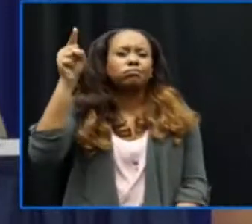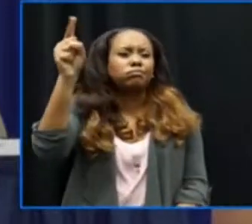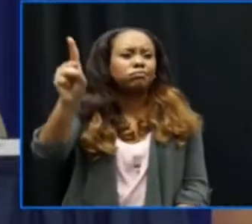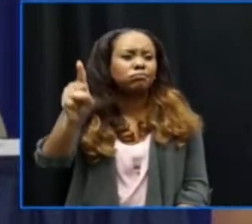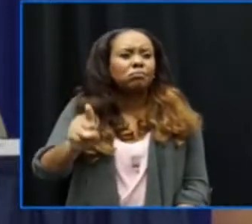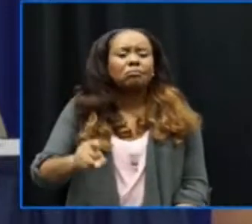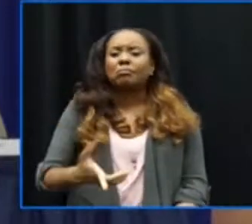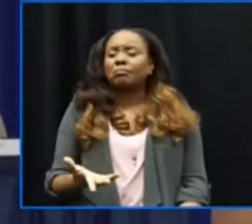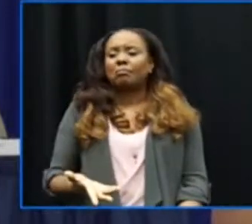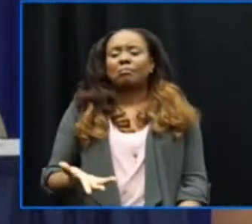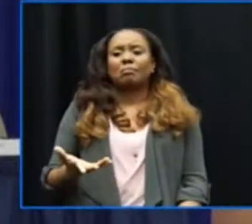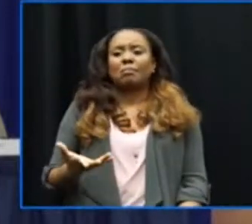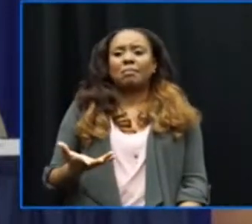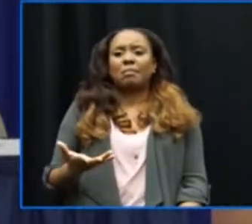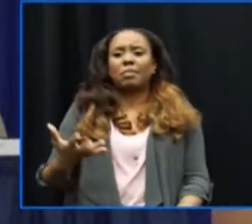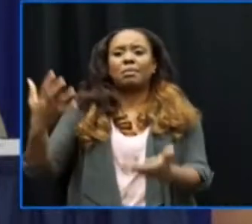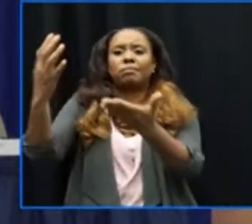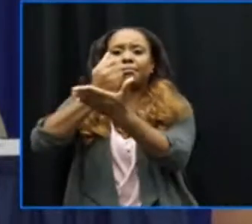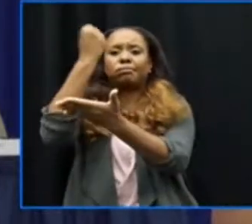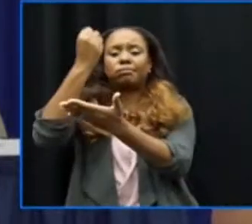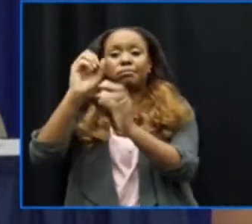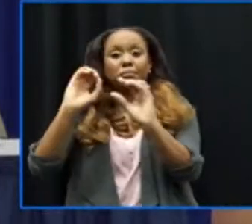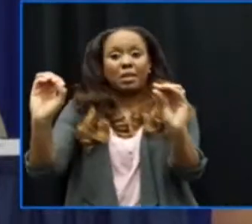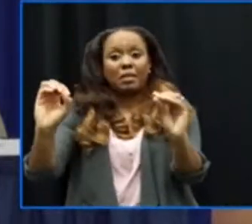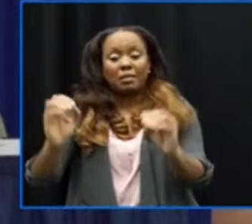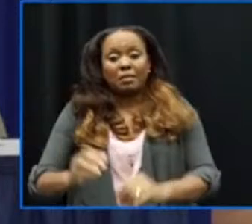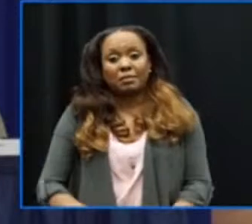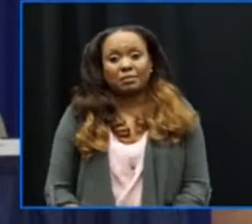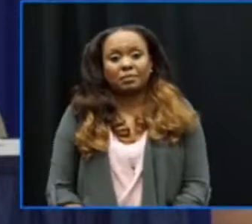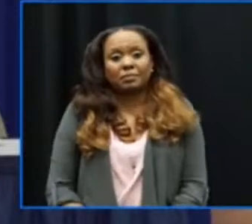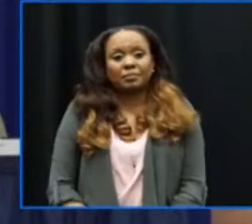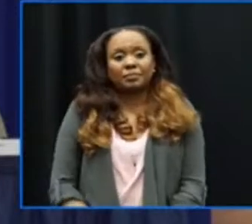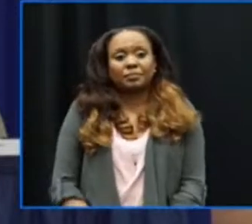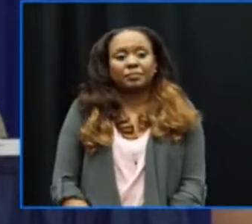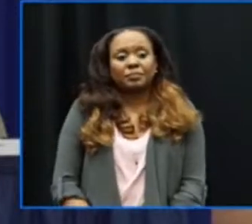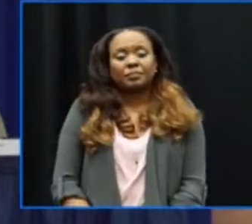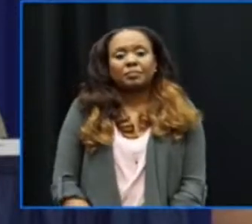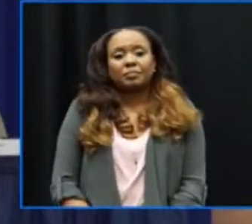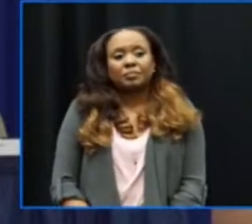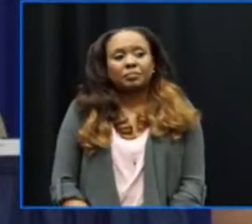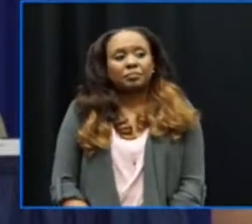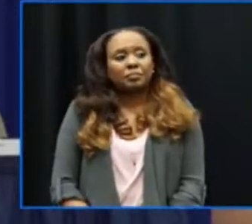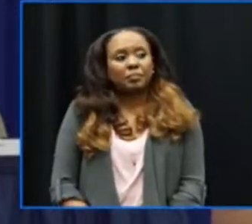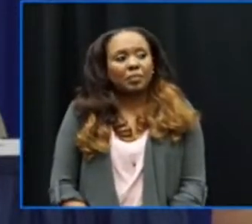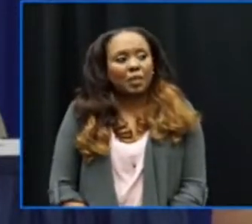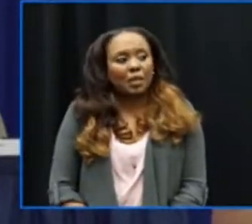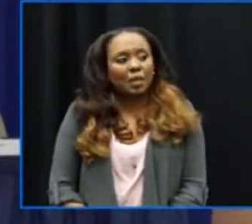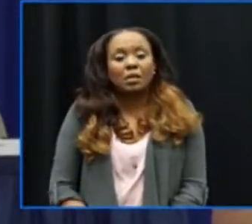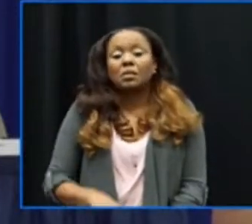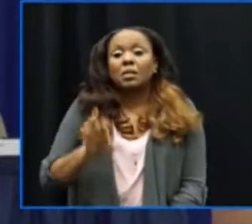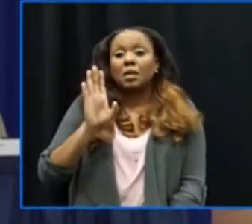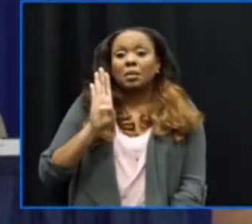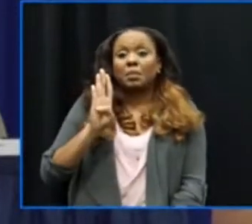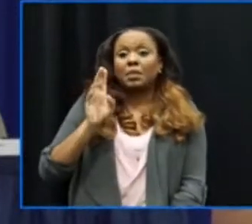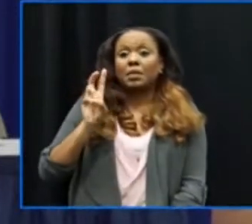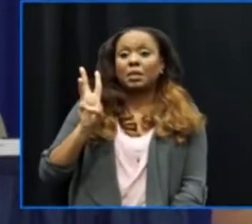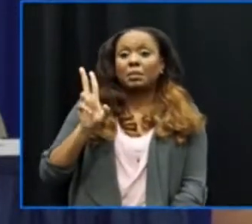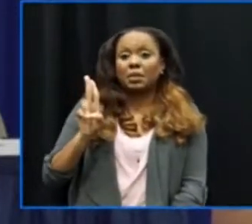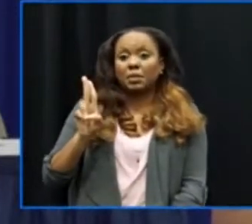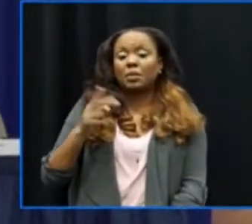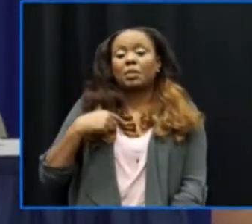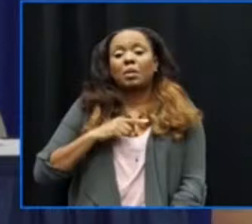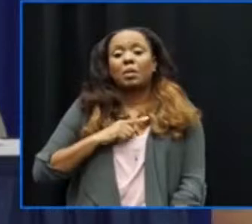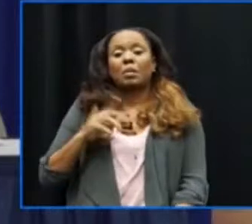and affordable for all of us? So the Barbados Workers Union has met at the level of its executive